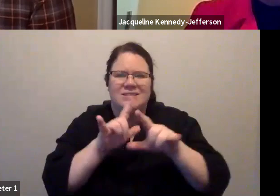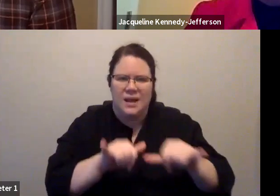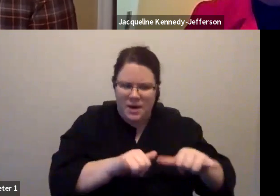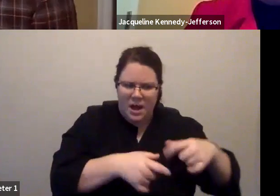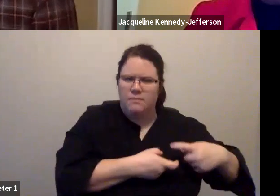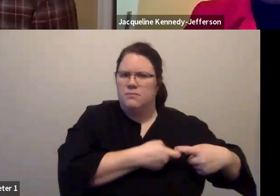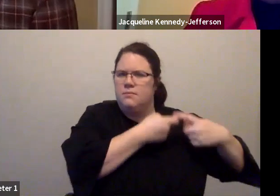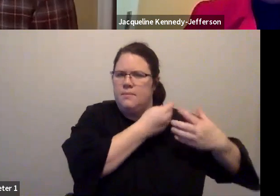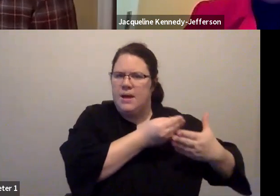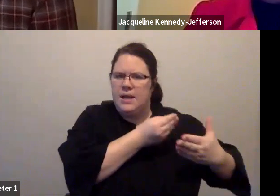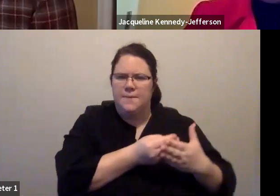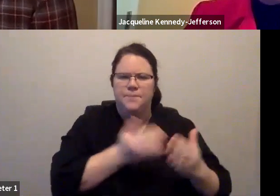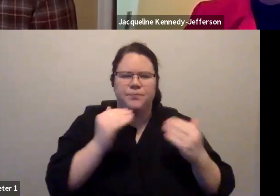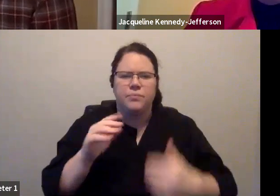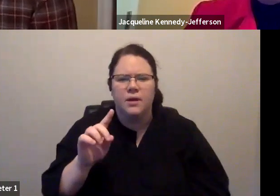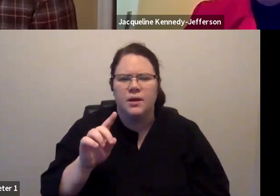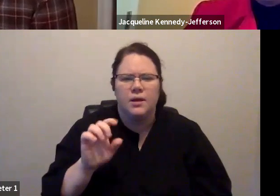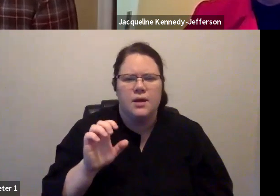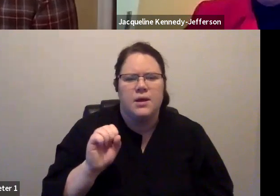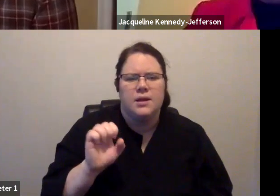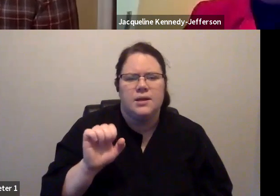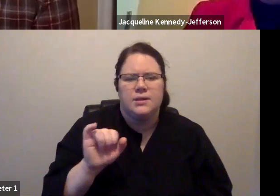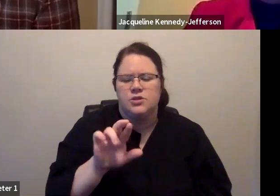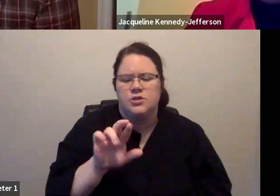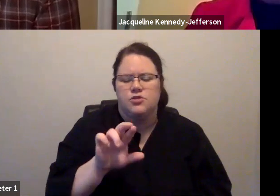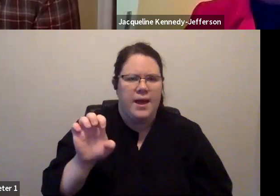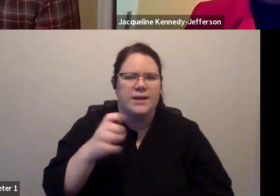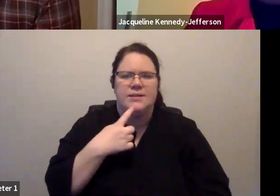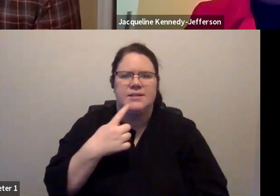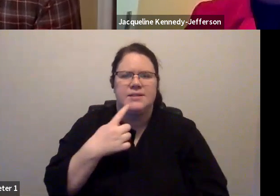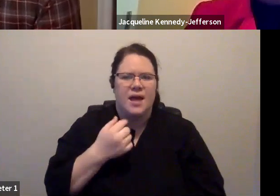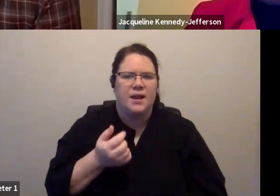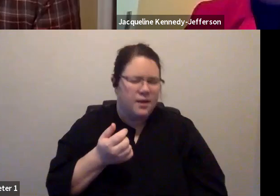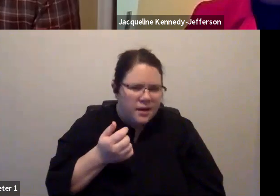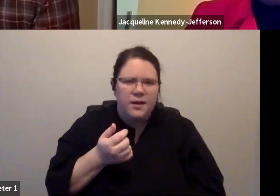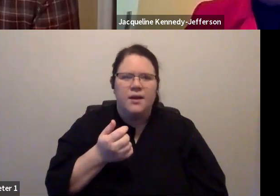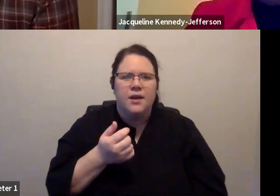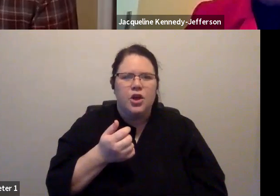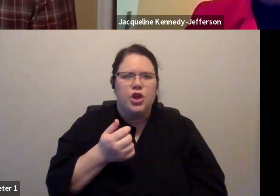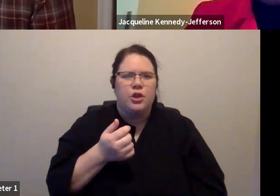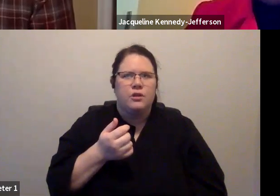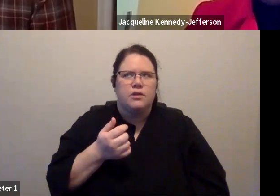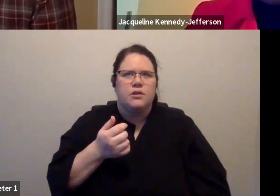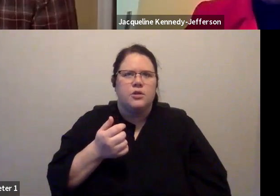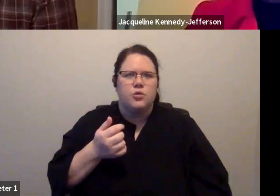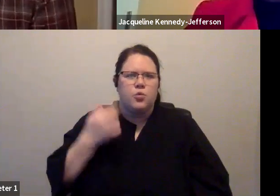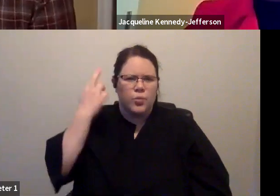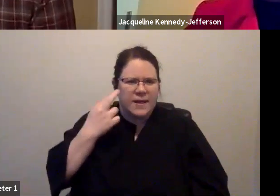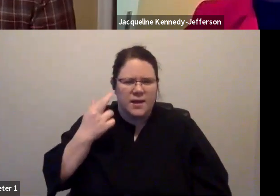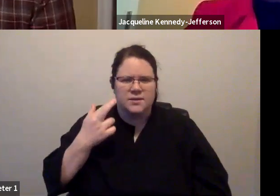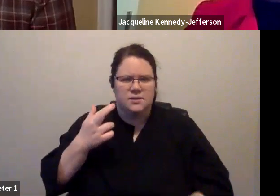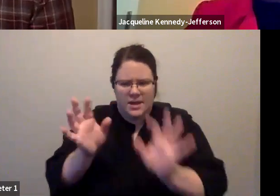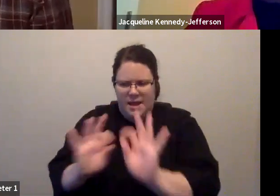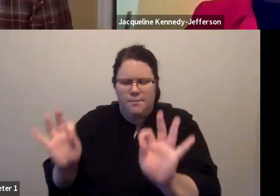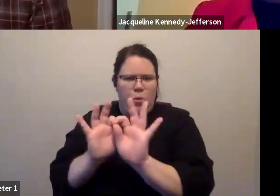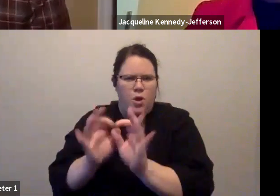I think Desiree said it in part, right? You measure what is important, right? And you invest